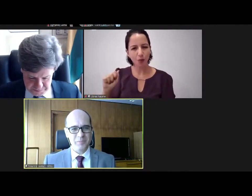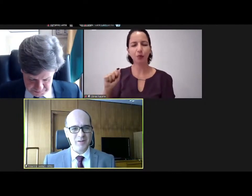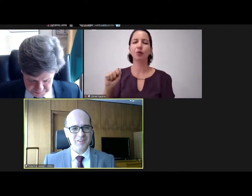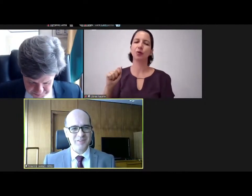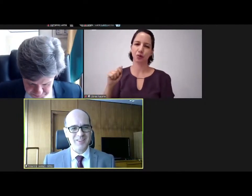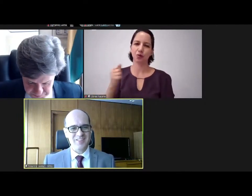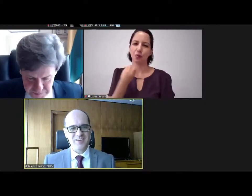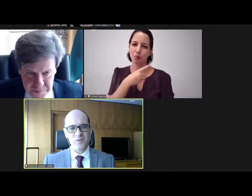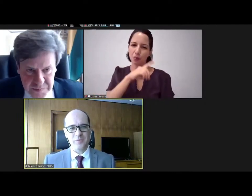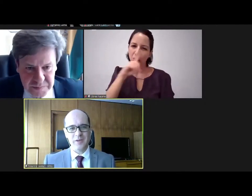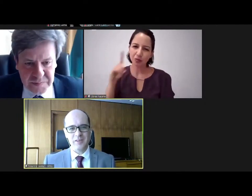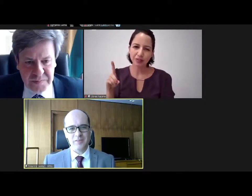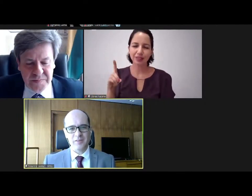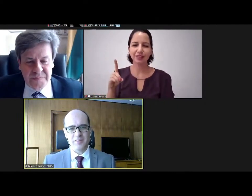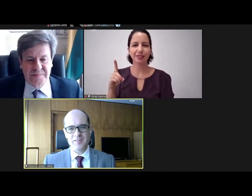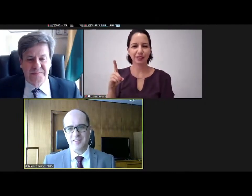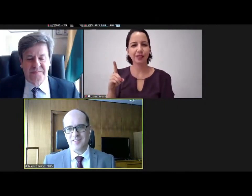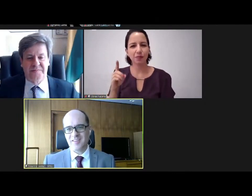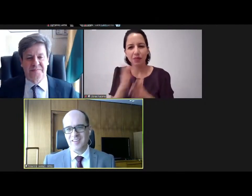Fernando,